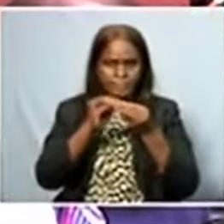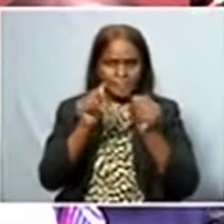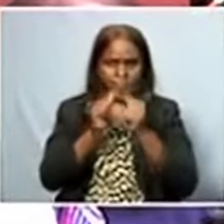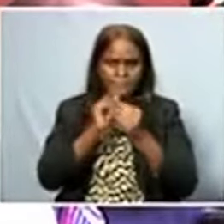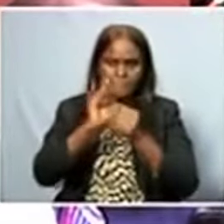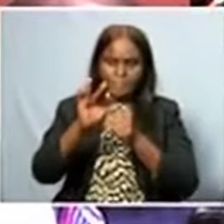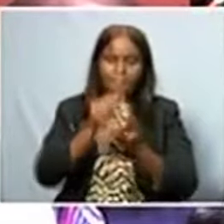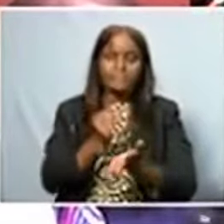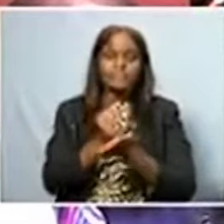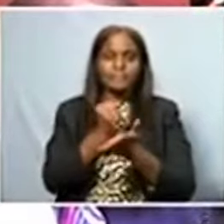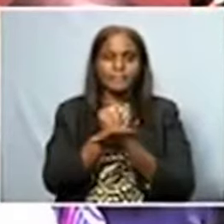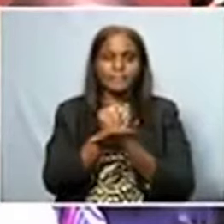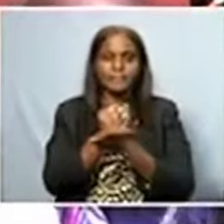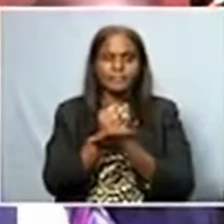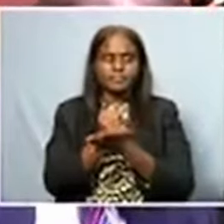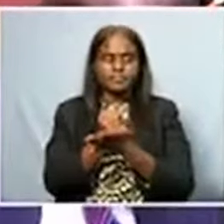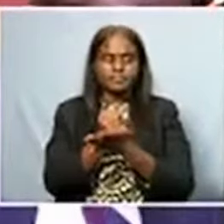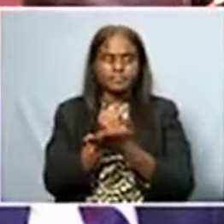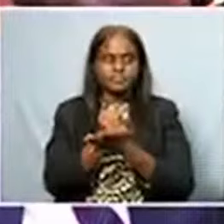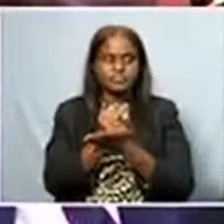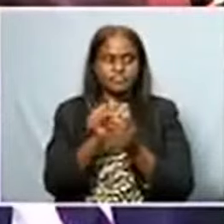your